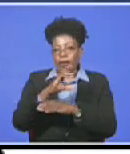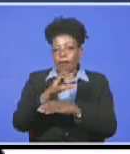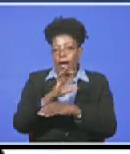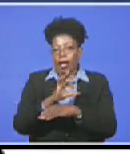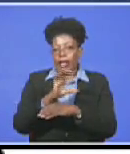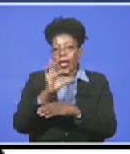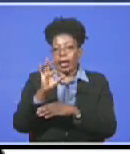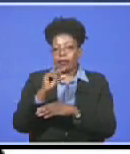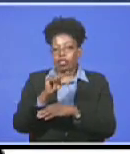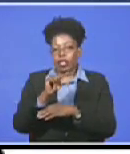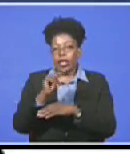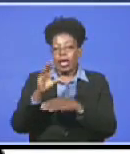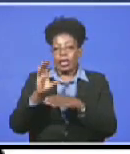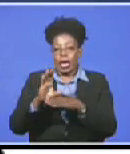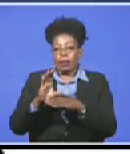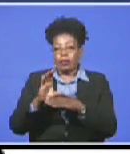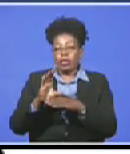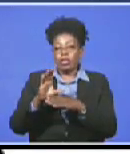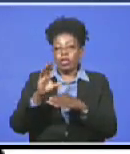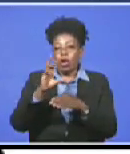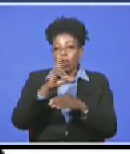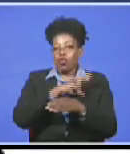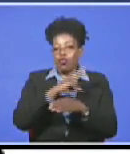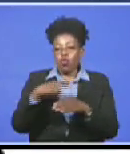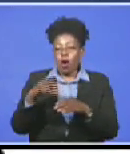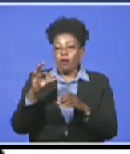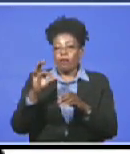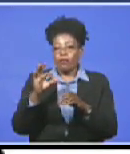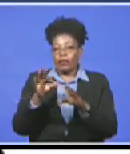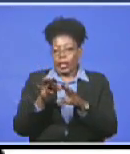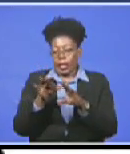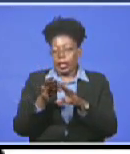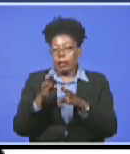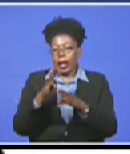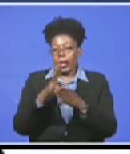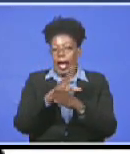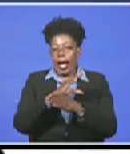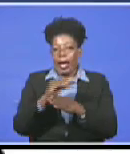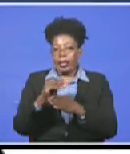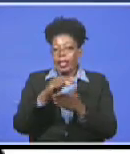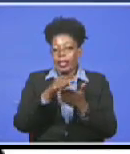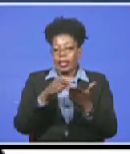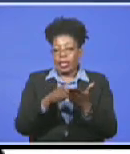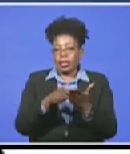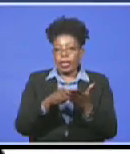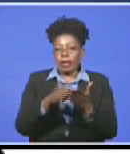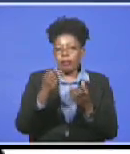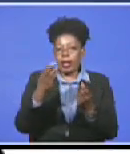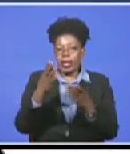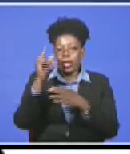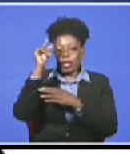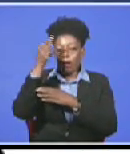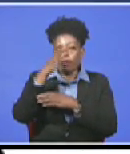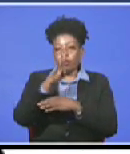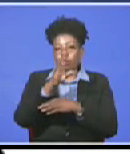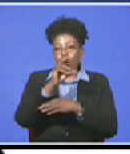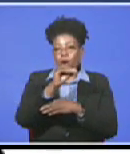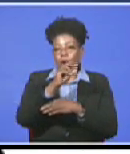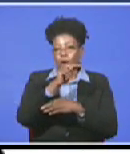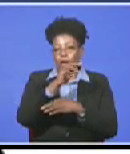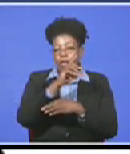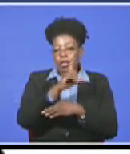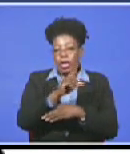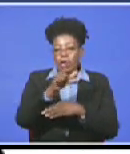FG Capital Markets, Royal Fidelity, and the Colonial Group. With mutual funds, there are many, like government bonds, which can be considered